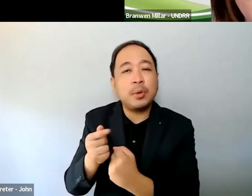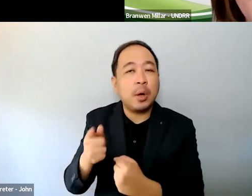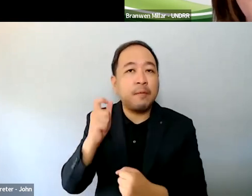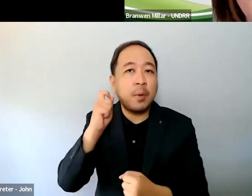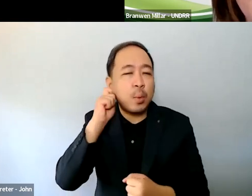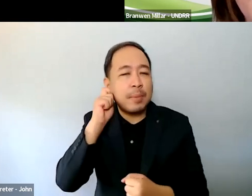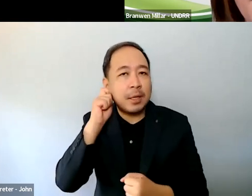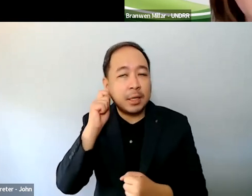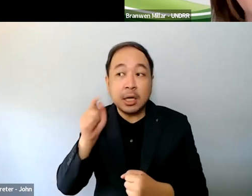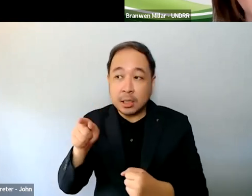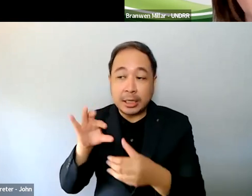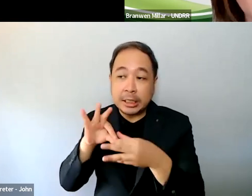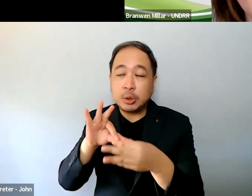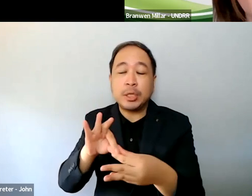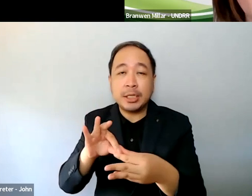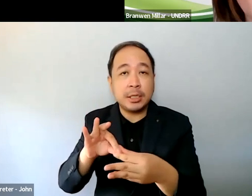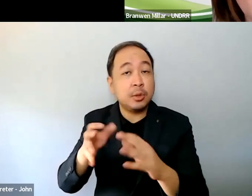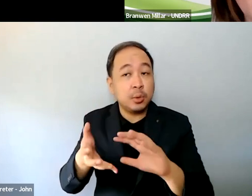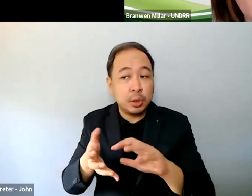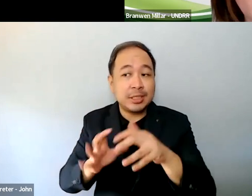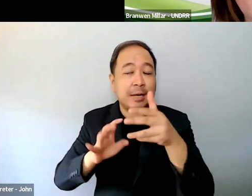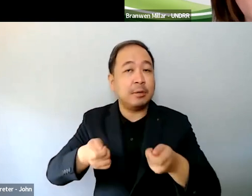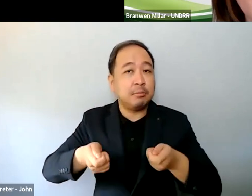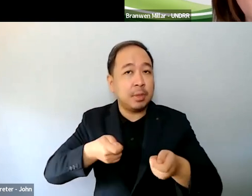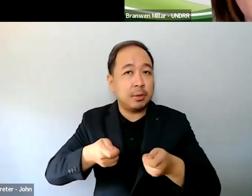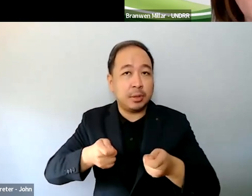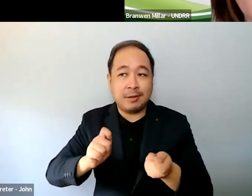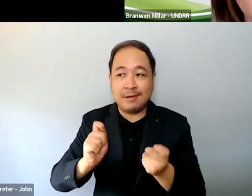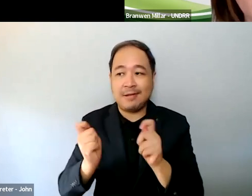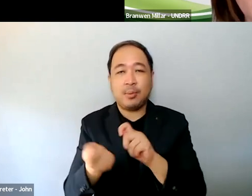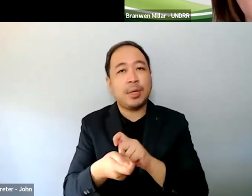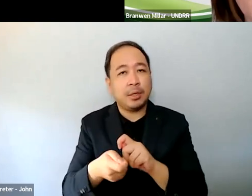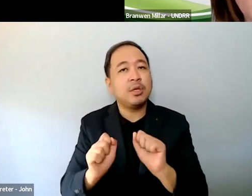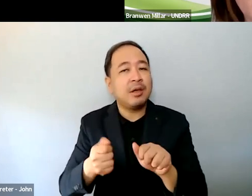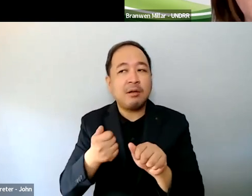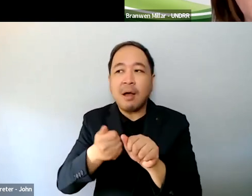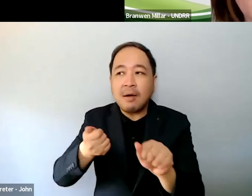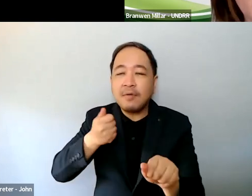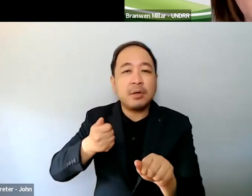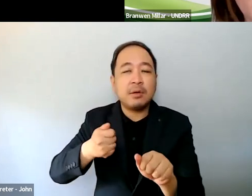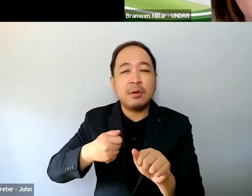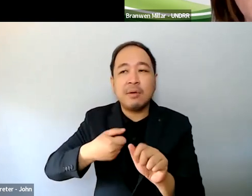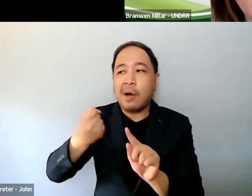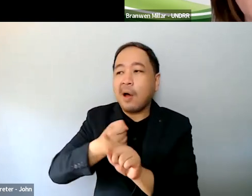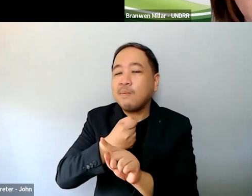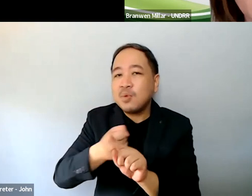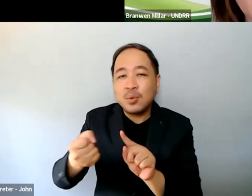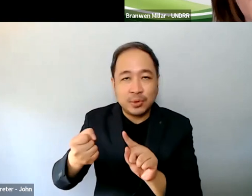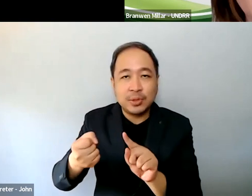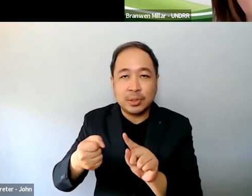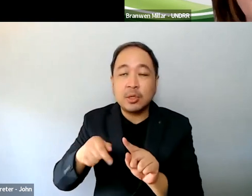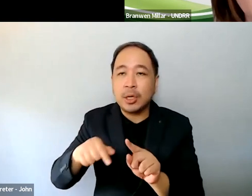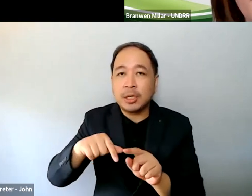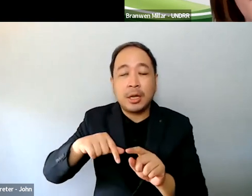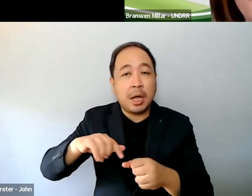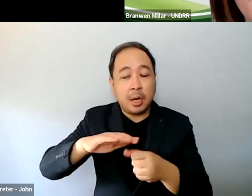of disaster mitigation and adaptation to prevent incidents of abuse and tackle mental health emergencies in local and regional